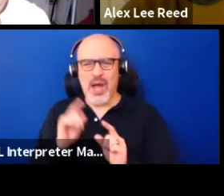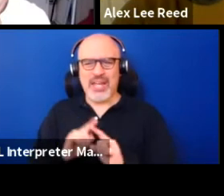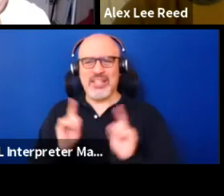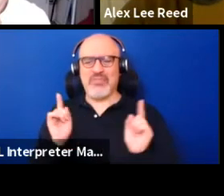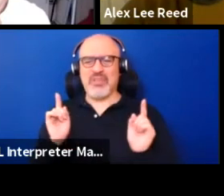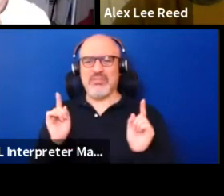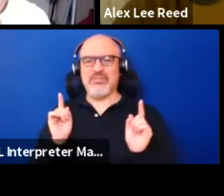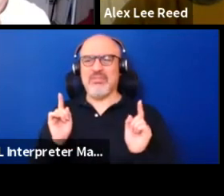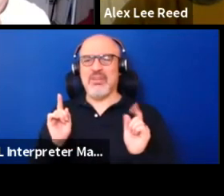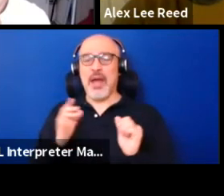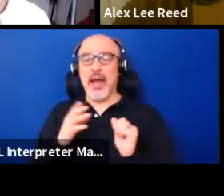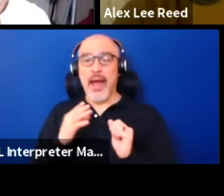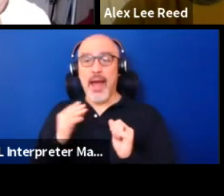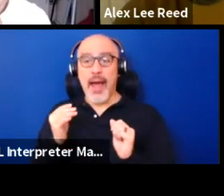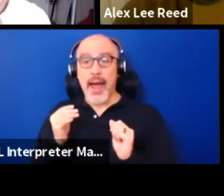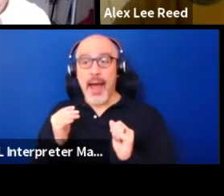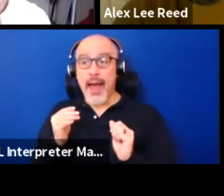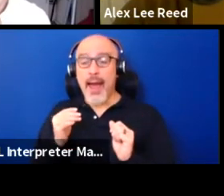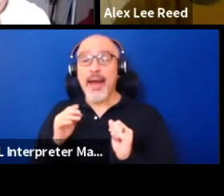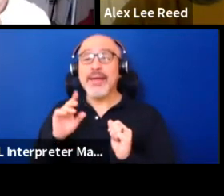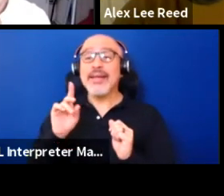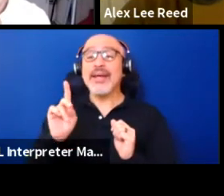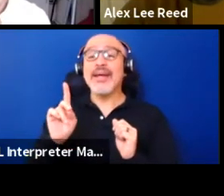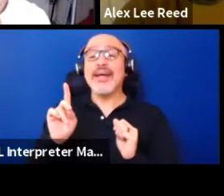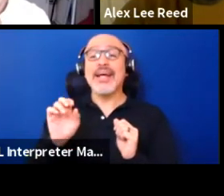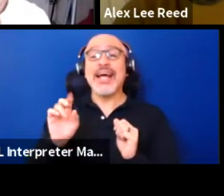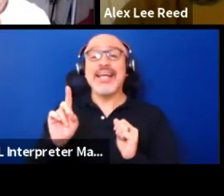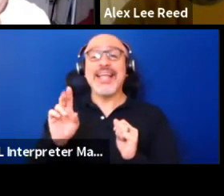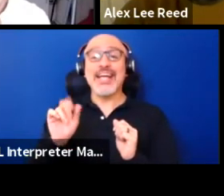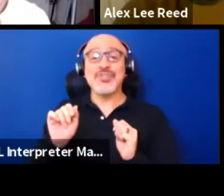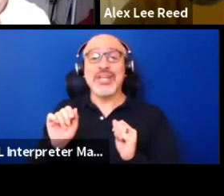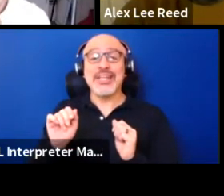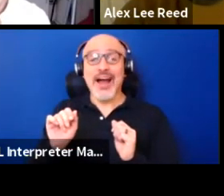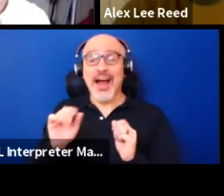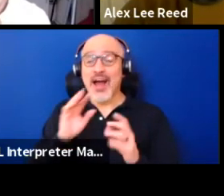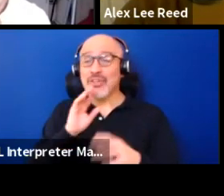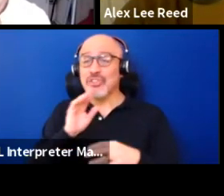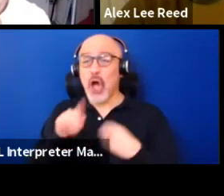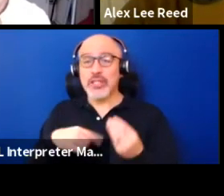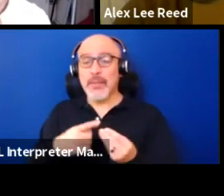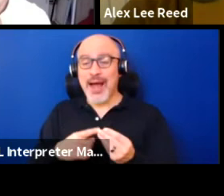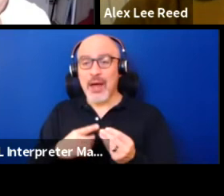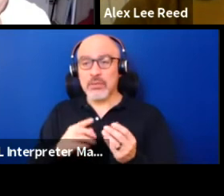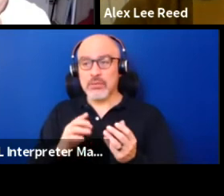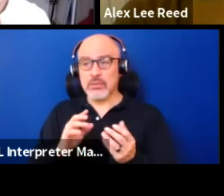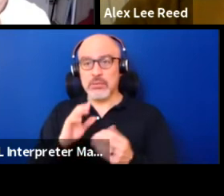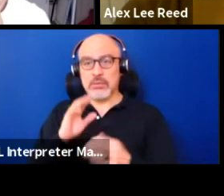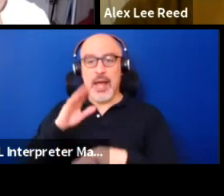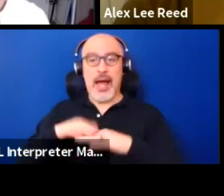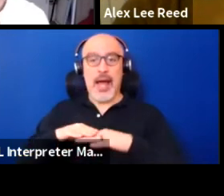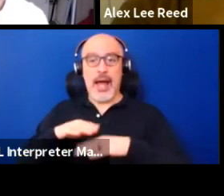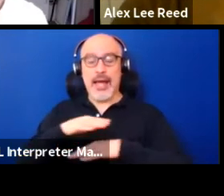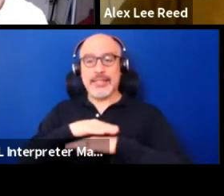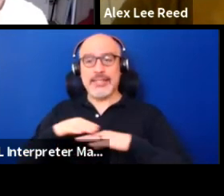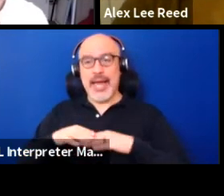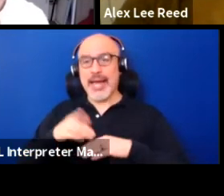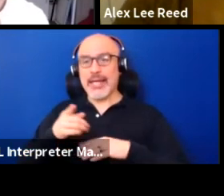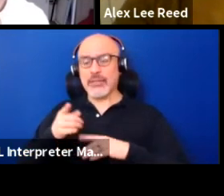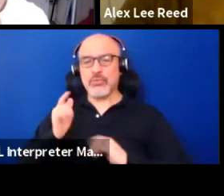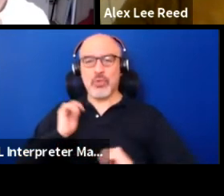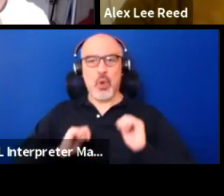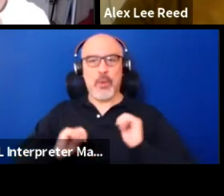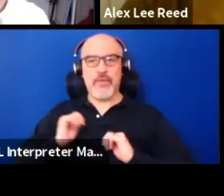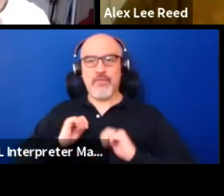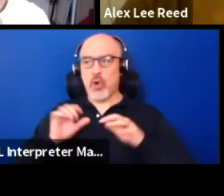trauma that Deidre talked about of putting these stories on stage, and you are performing in front